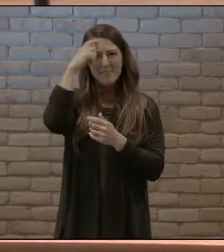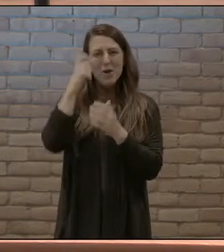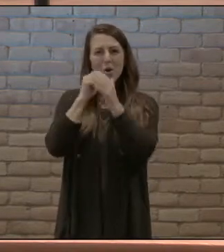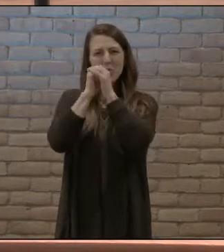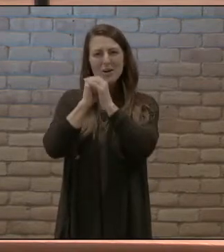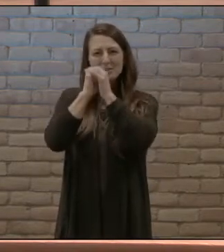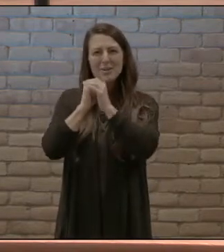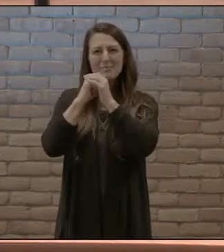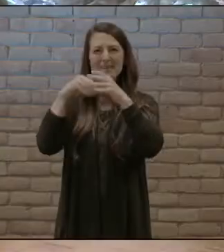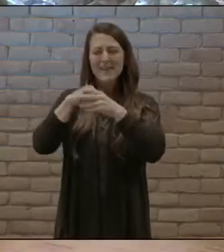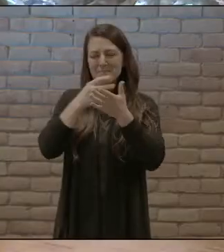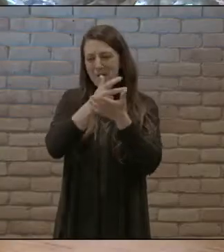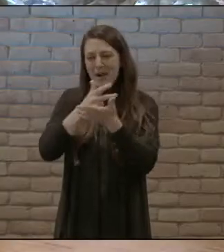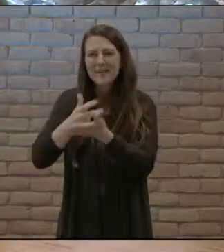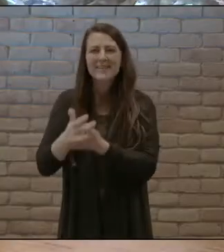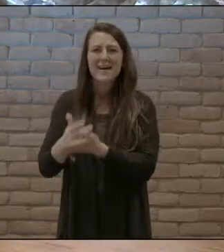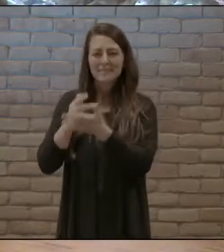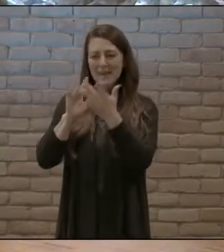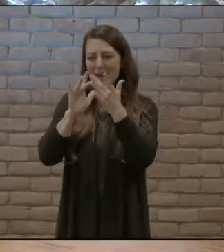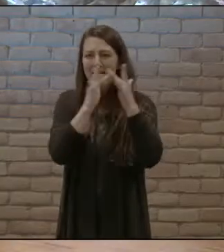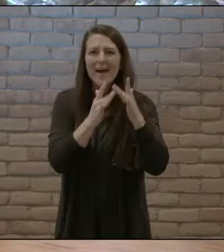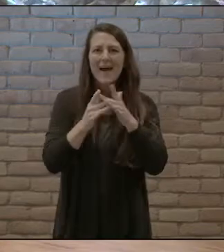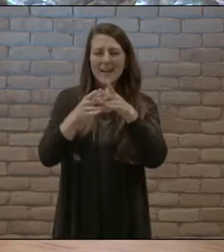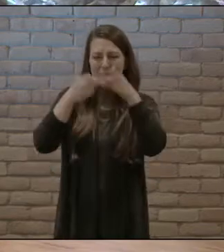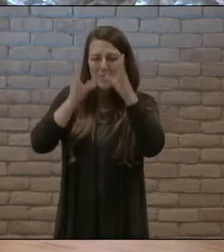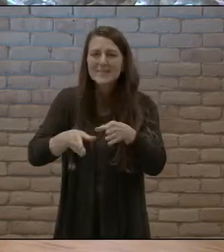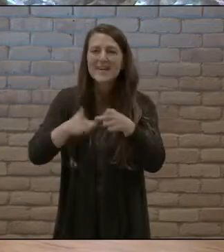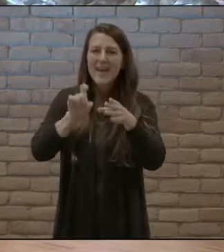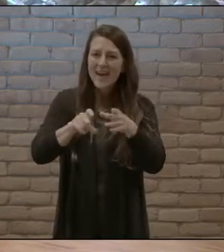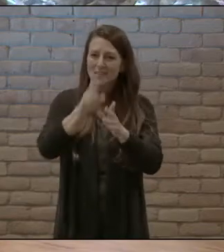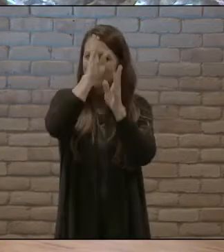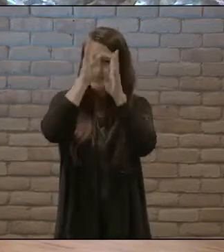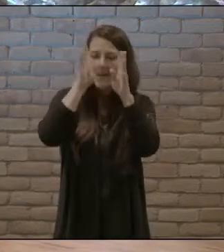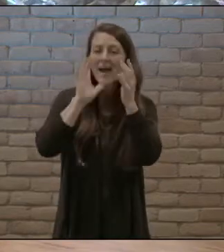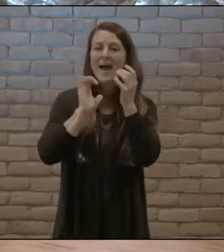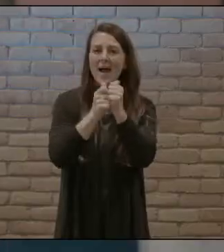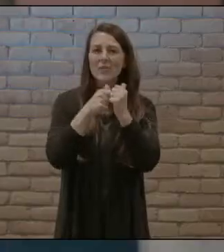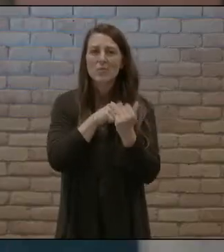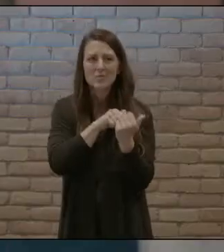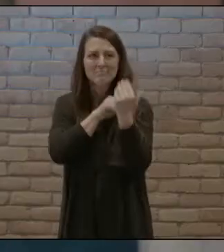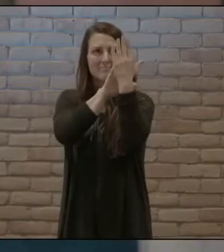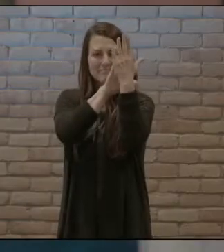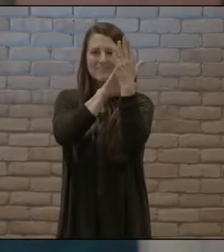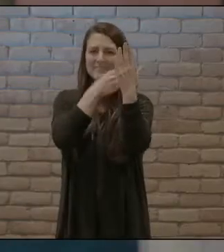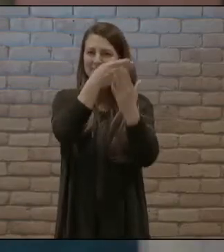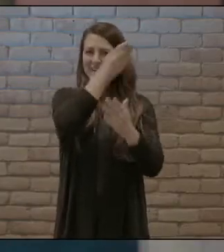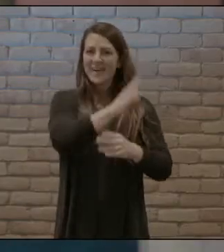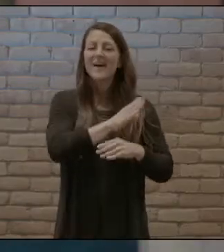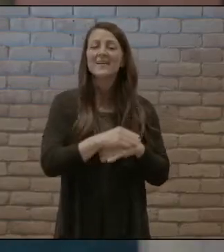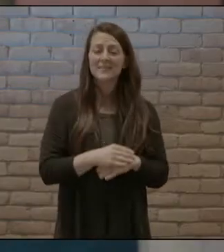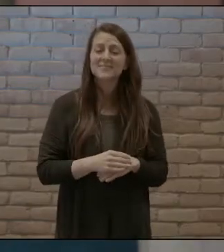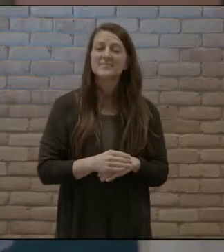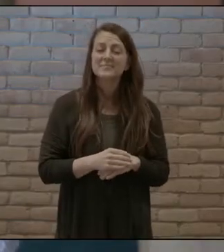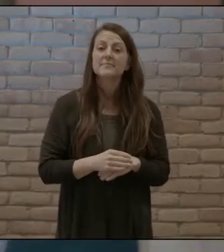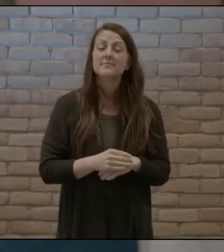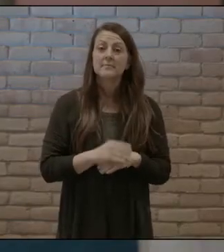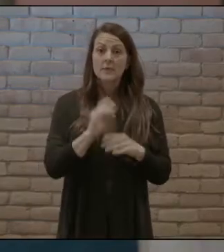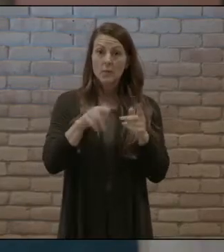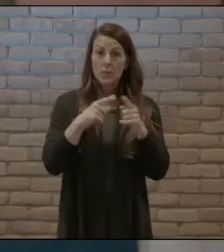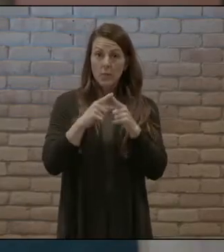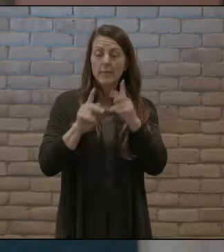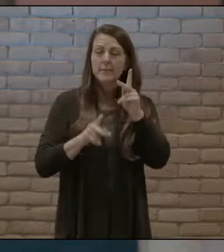and online and in person. They had to innovate how they were going to come into the presence of God. And as they did